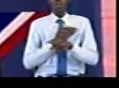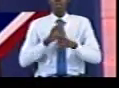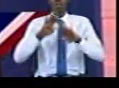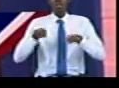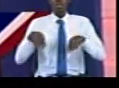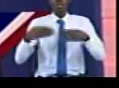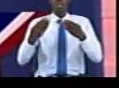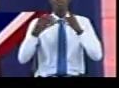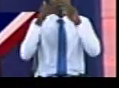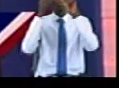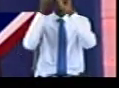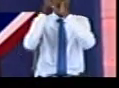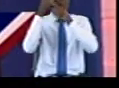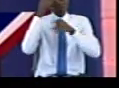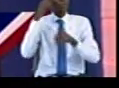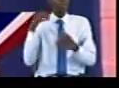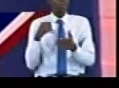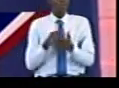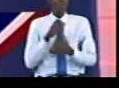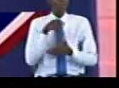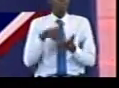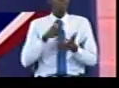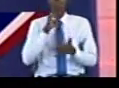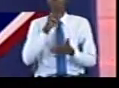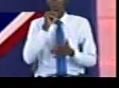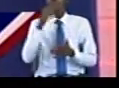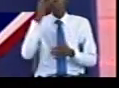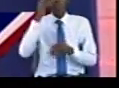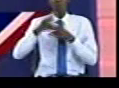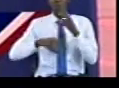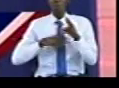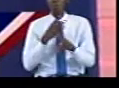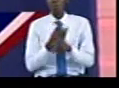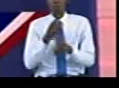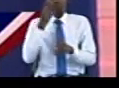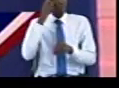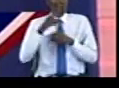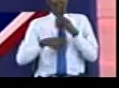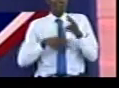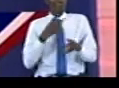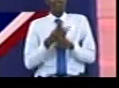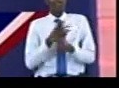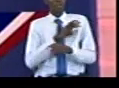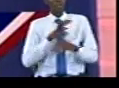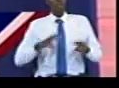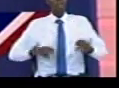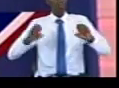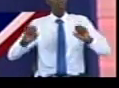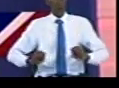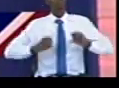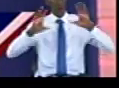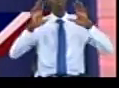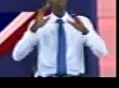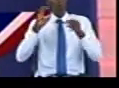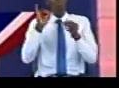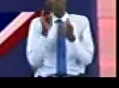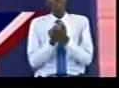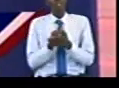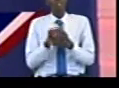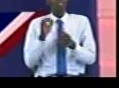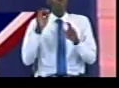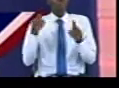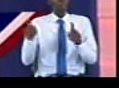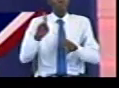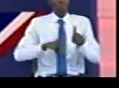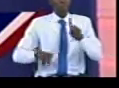himself for it. That's not for the world. For the world, he gave himself so they can be saved. He gave himself so that their